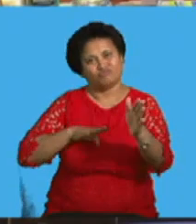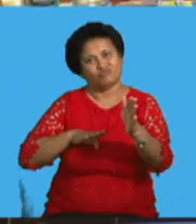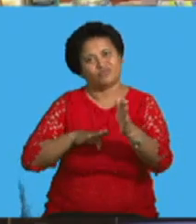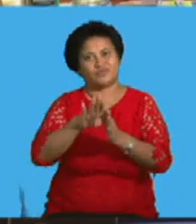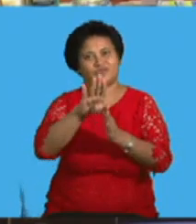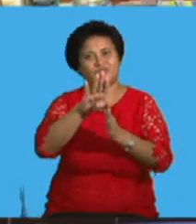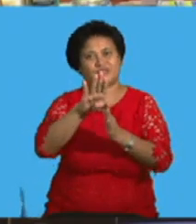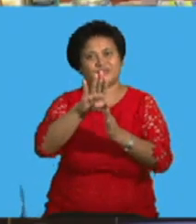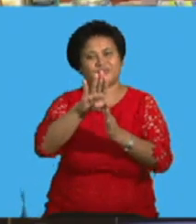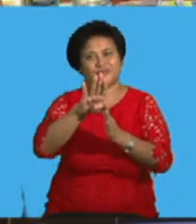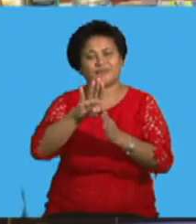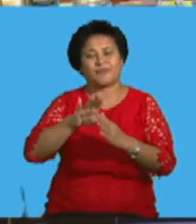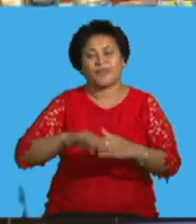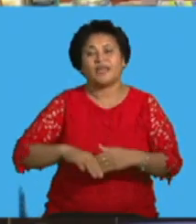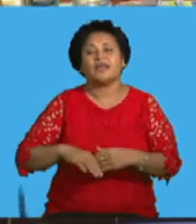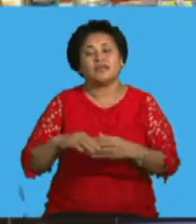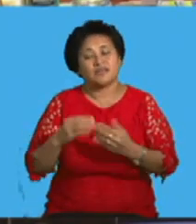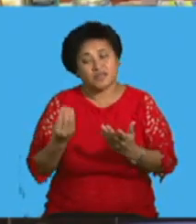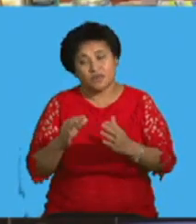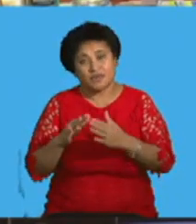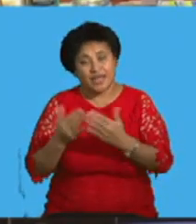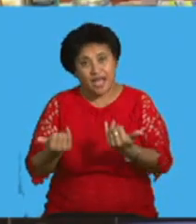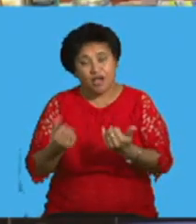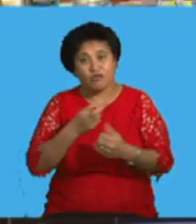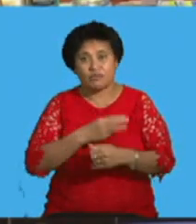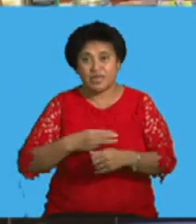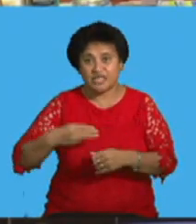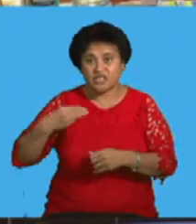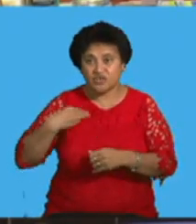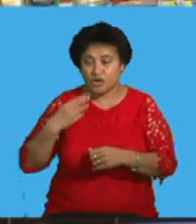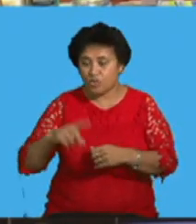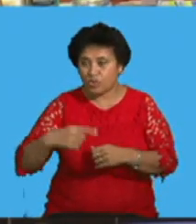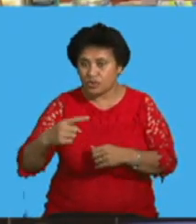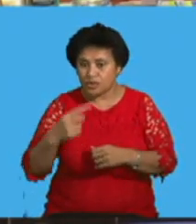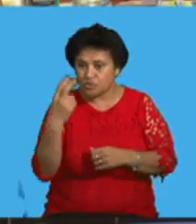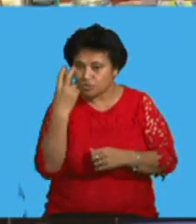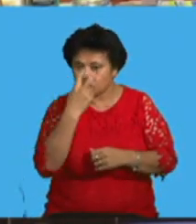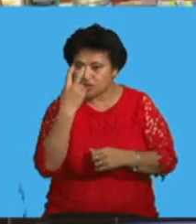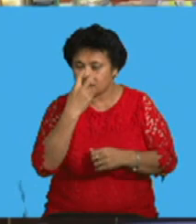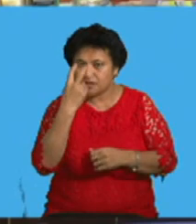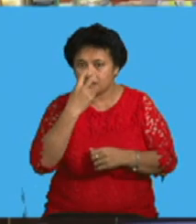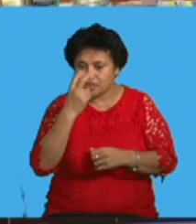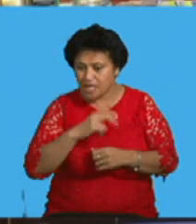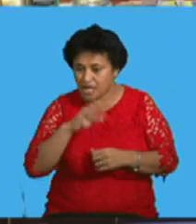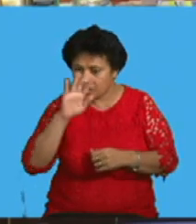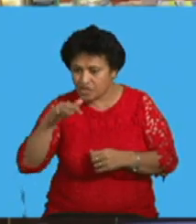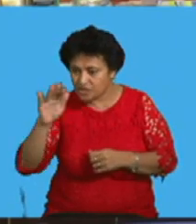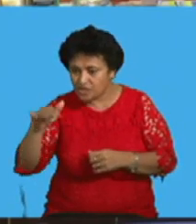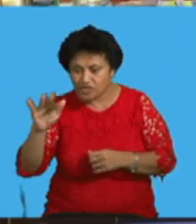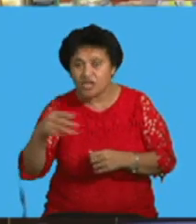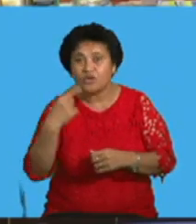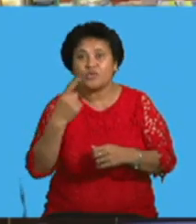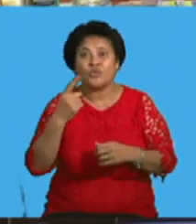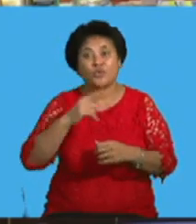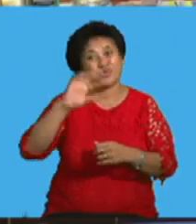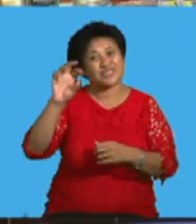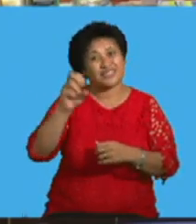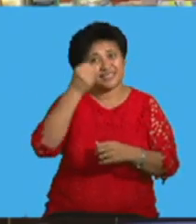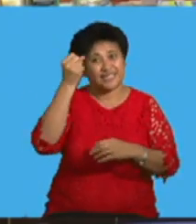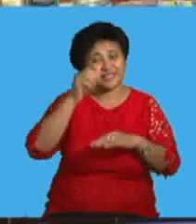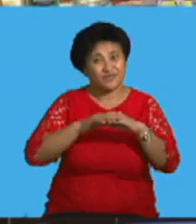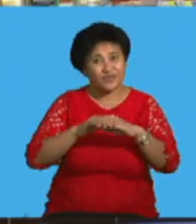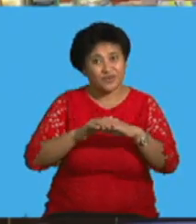Honorable Speaker, the Ministry continues to monitor the performance of successful recipients through its monitoring